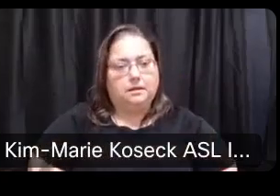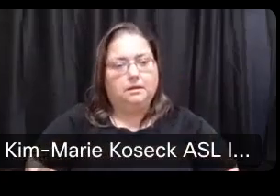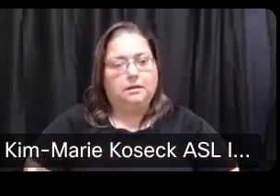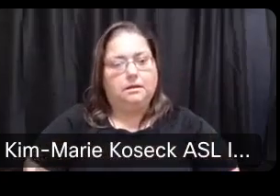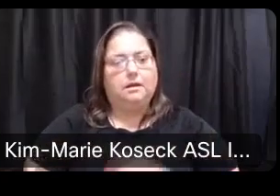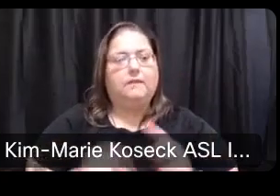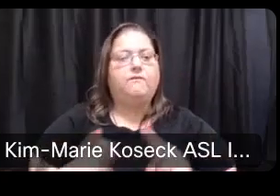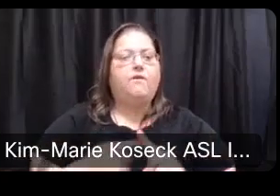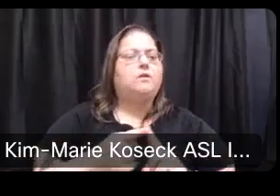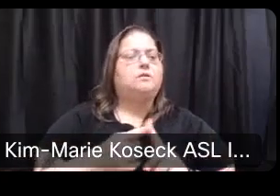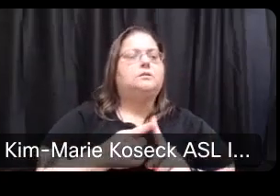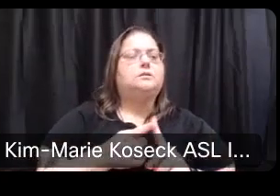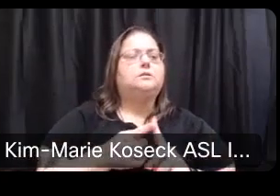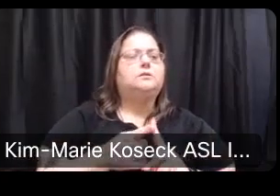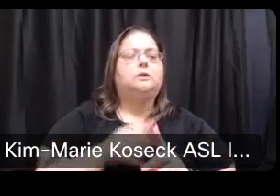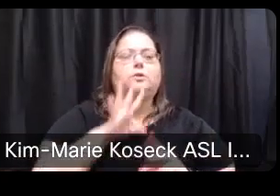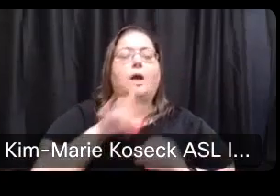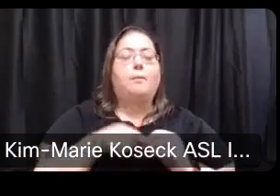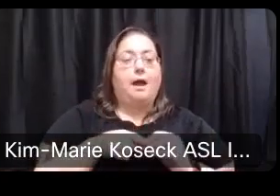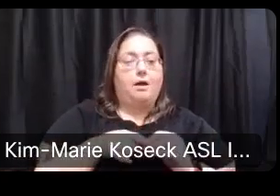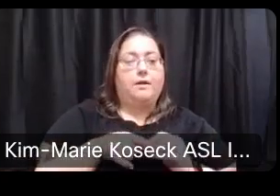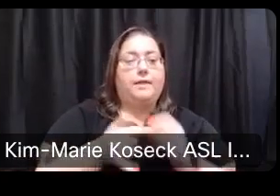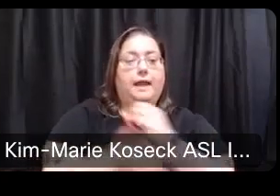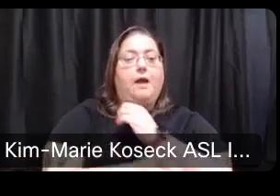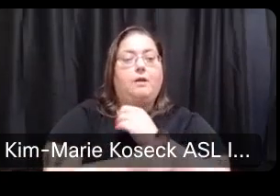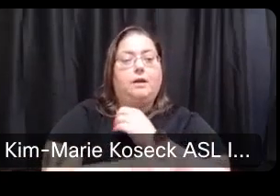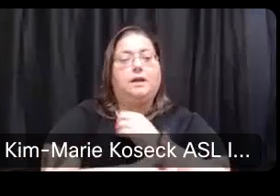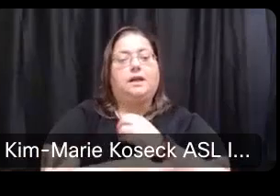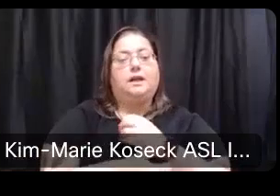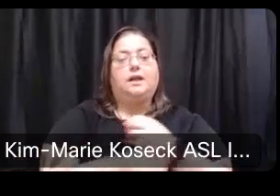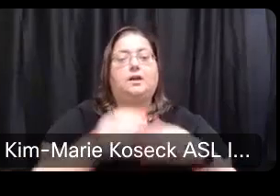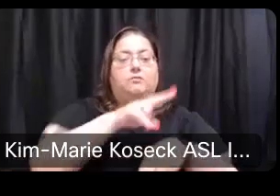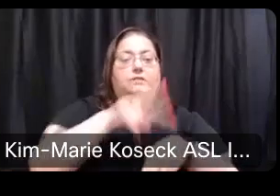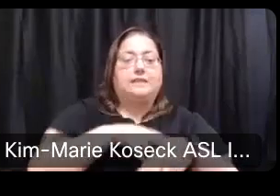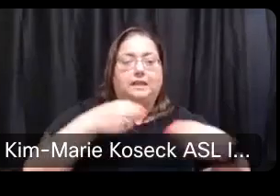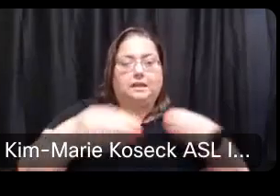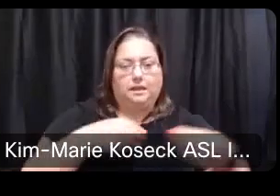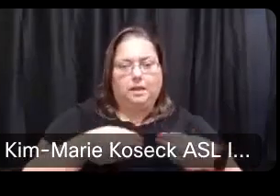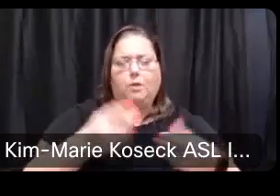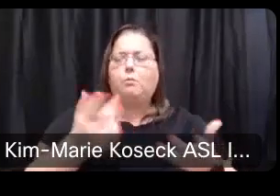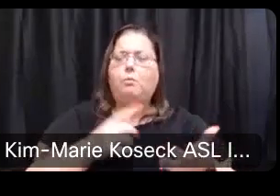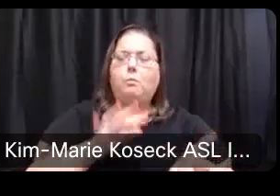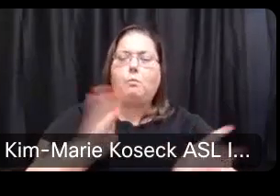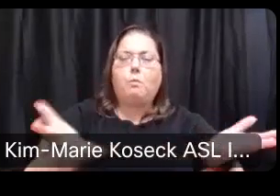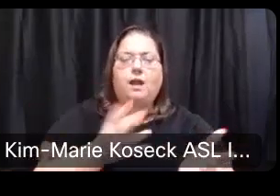First, let's start with the Countywide Resiliency Planning Program, what it provides, the bare necessities of the program. We